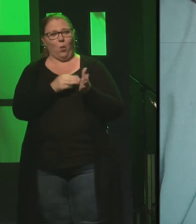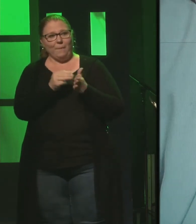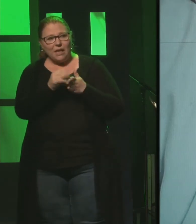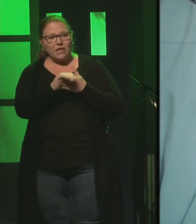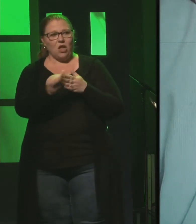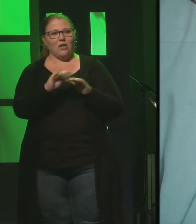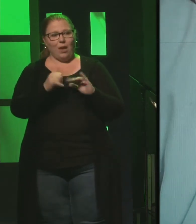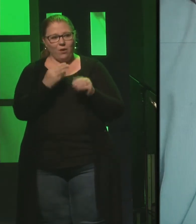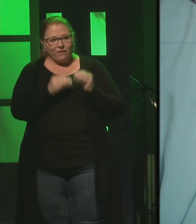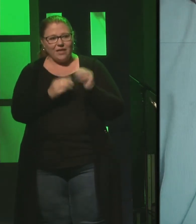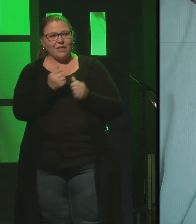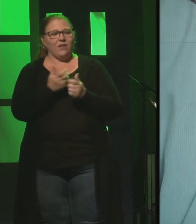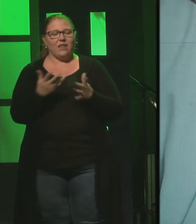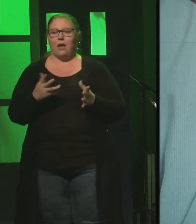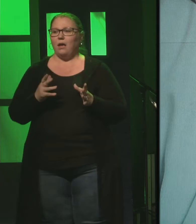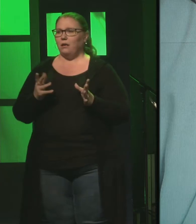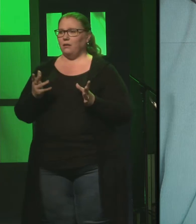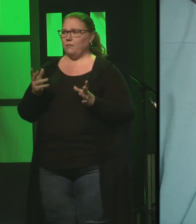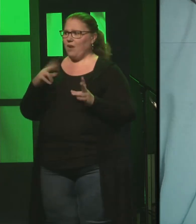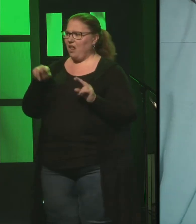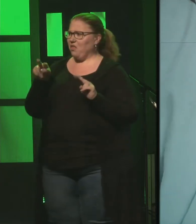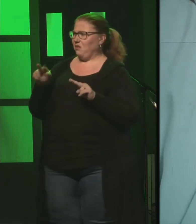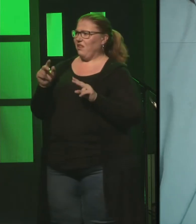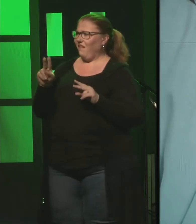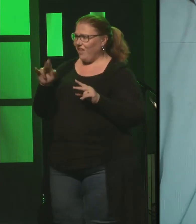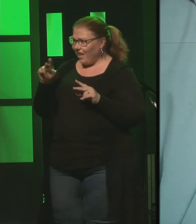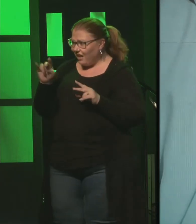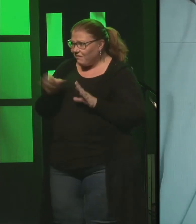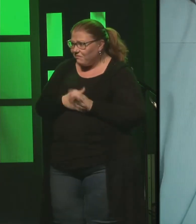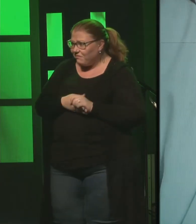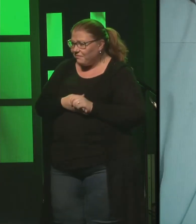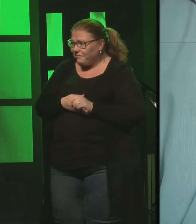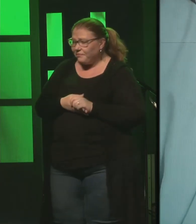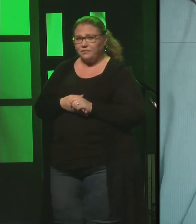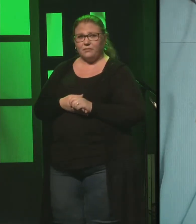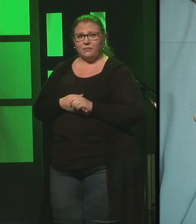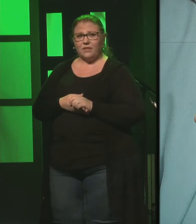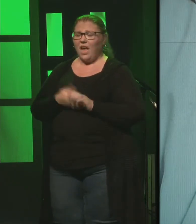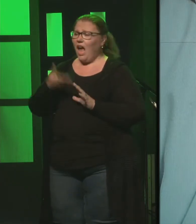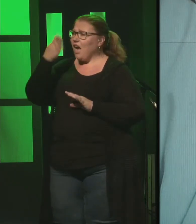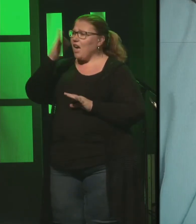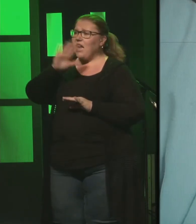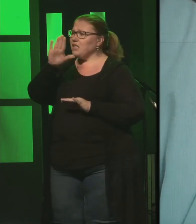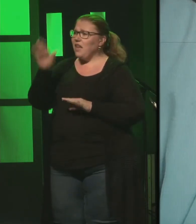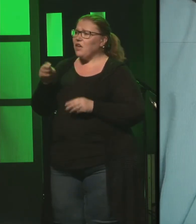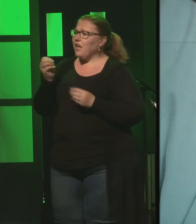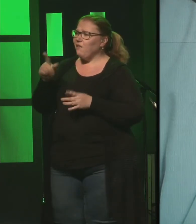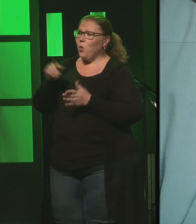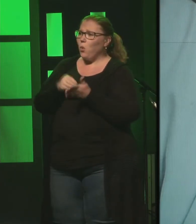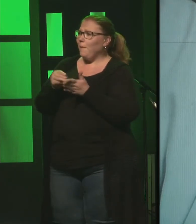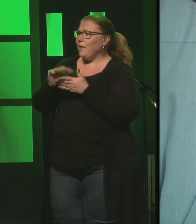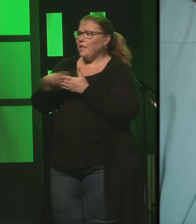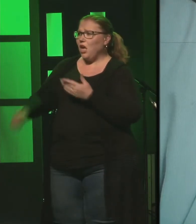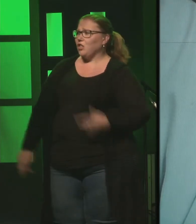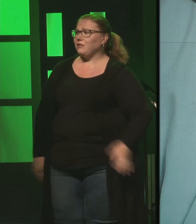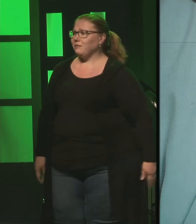that's going to fix everything, $1 million. And I looked right at him, I said, Vinny, and I said, God is never going to give you $1 million.